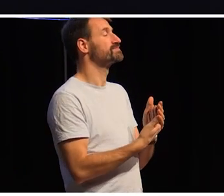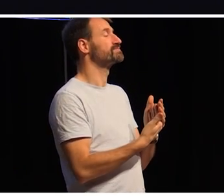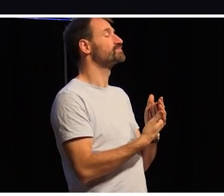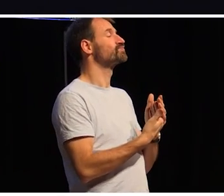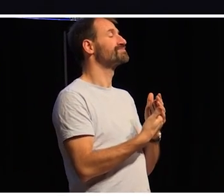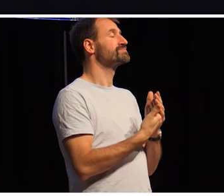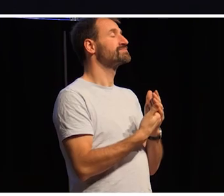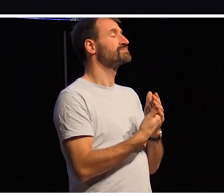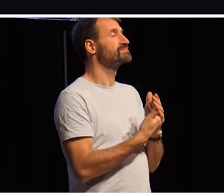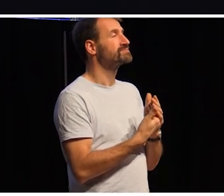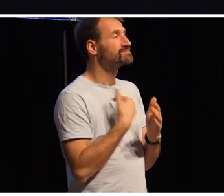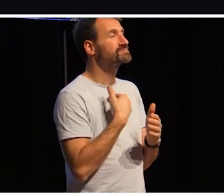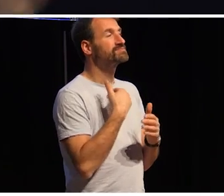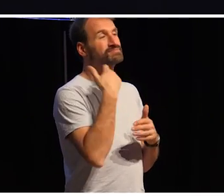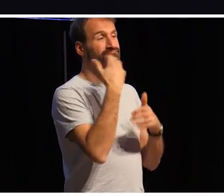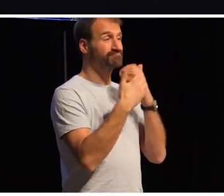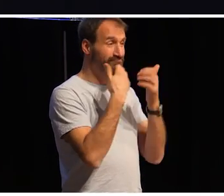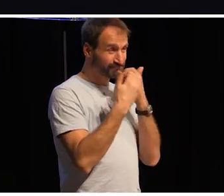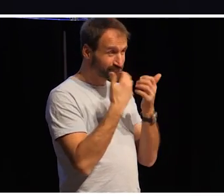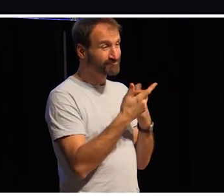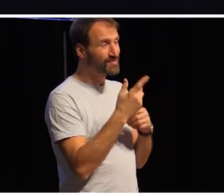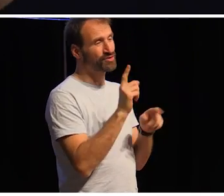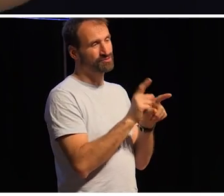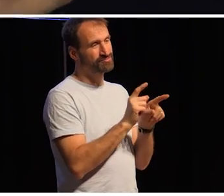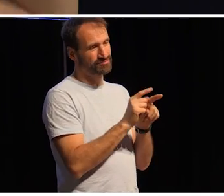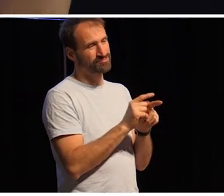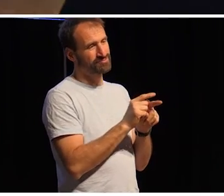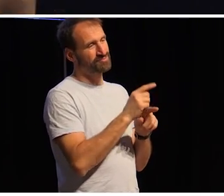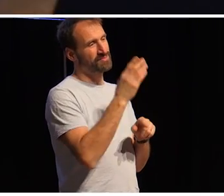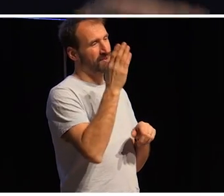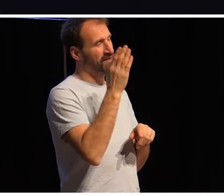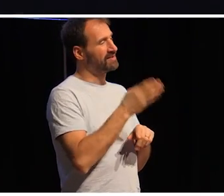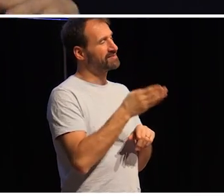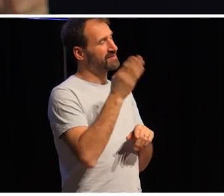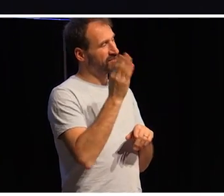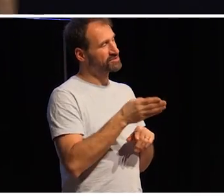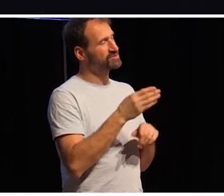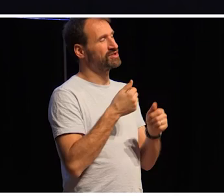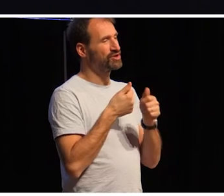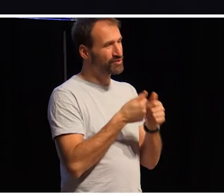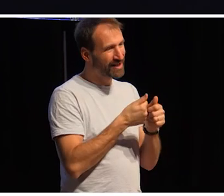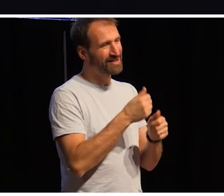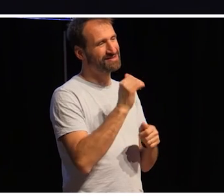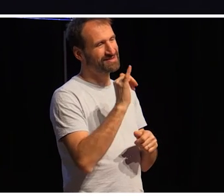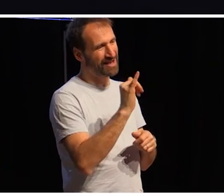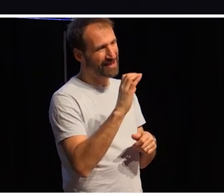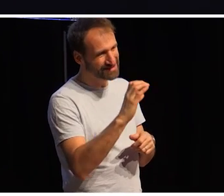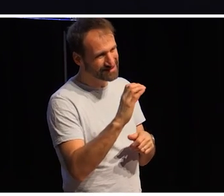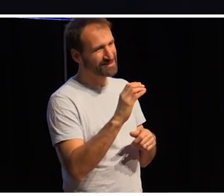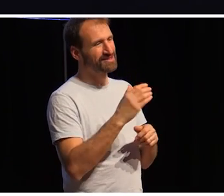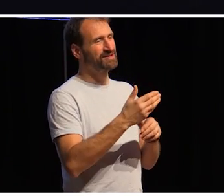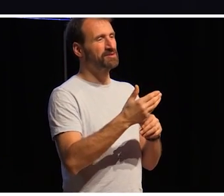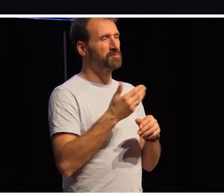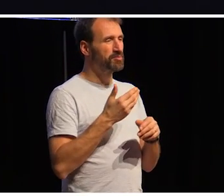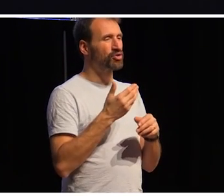what I told you and what you see in the dash dash trace IC, trace opt, trace deopt, print opt code, that is